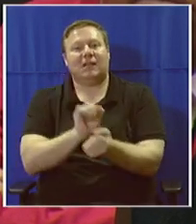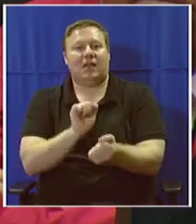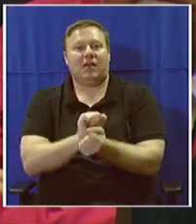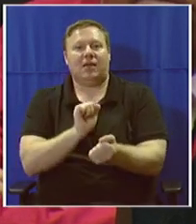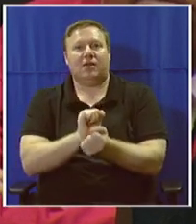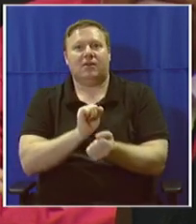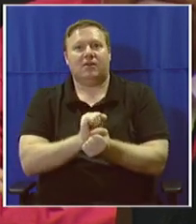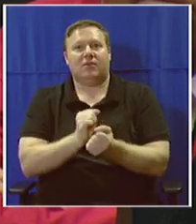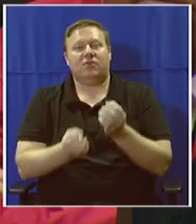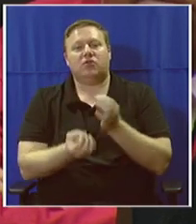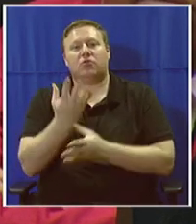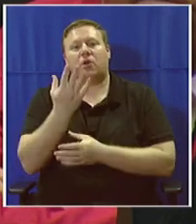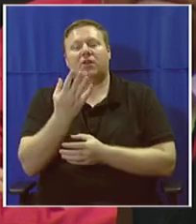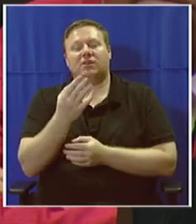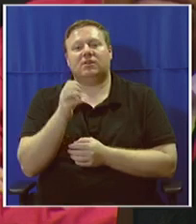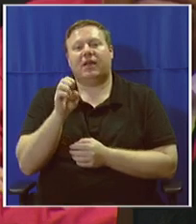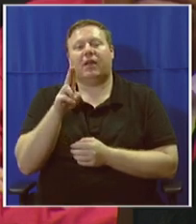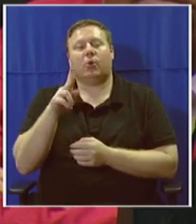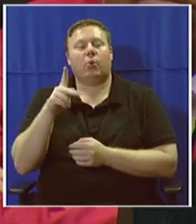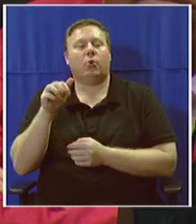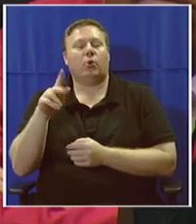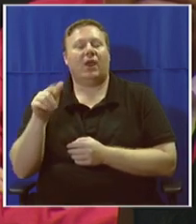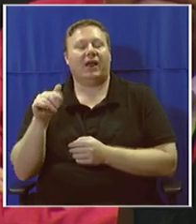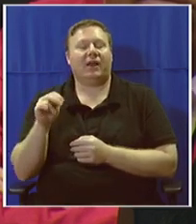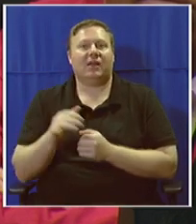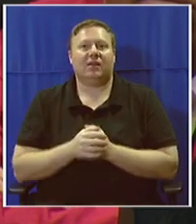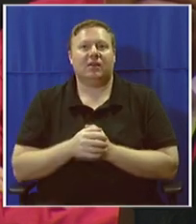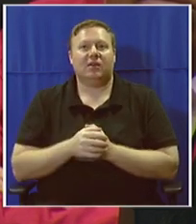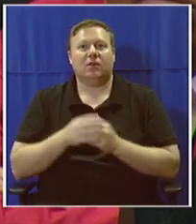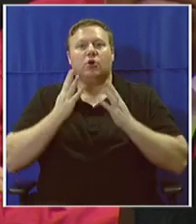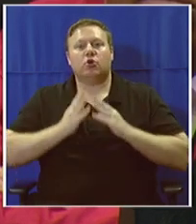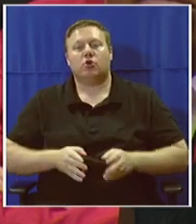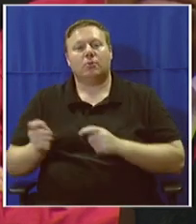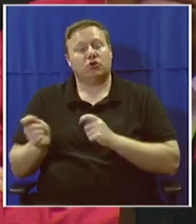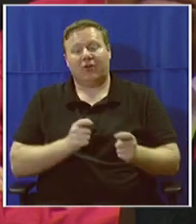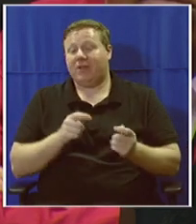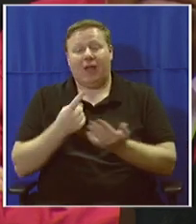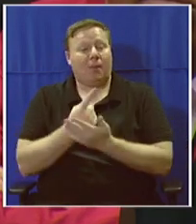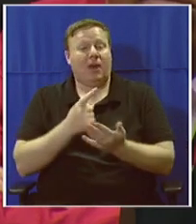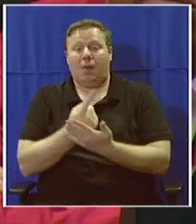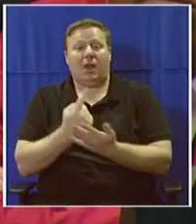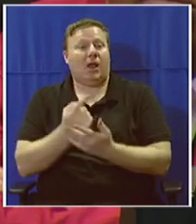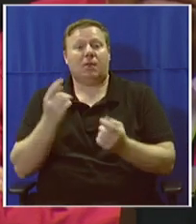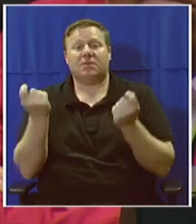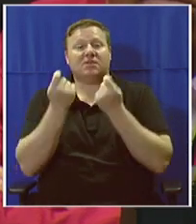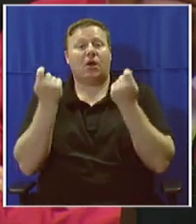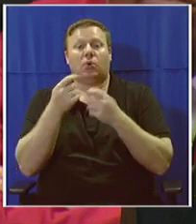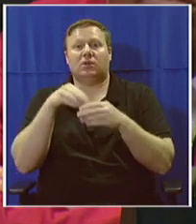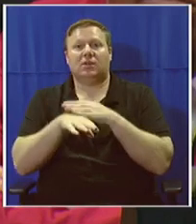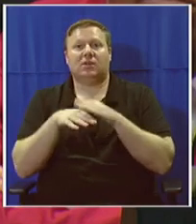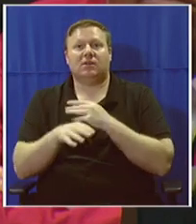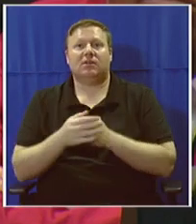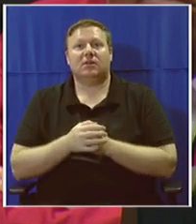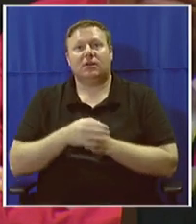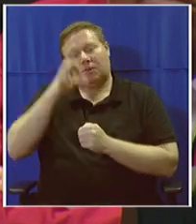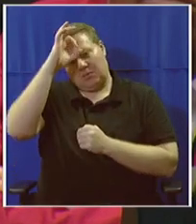in Springs, Ekurhuleni. Recognizes that human trafficking is common in our cities, and the law enforcement